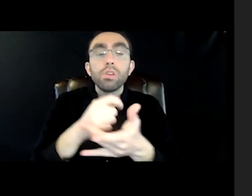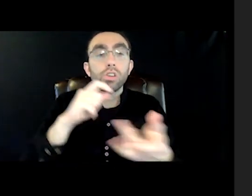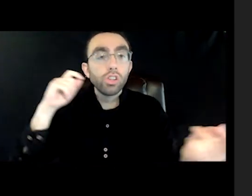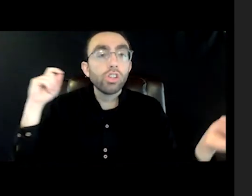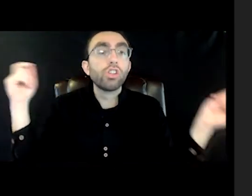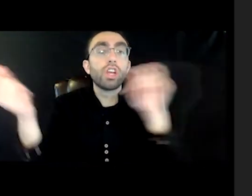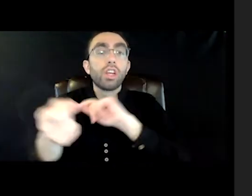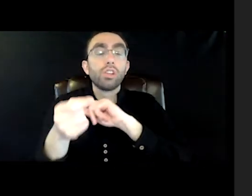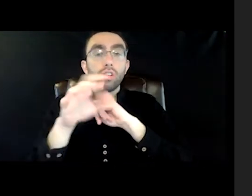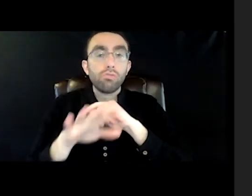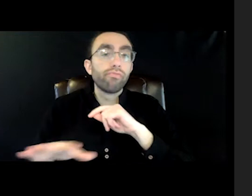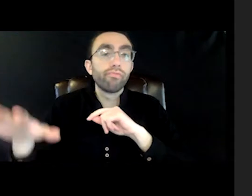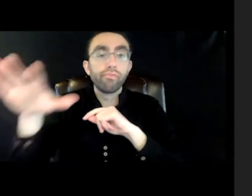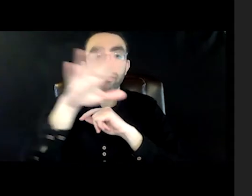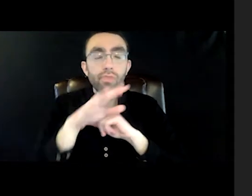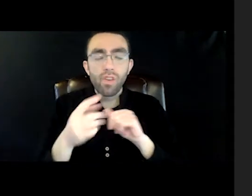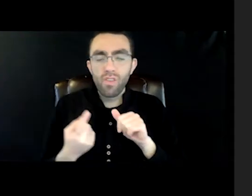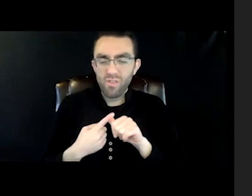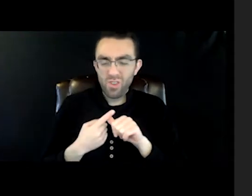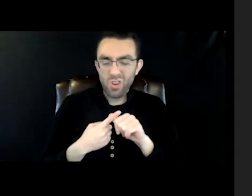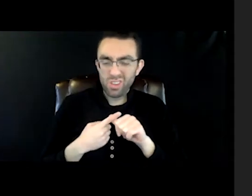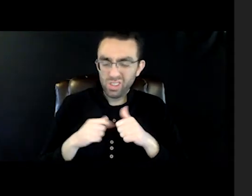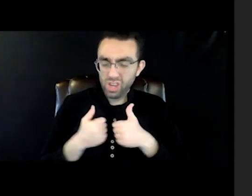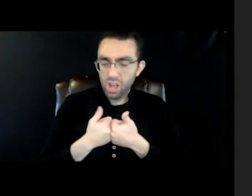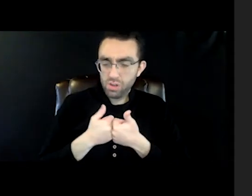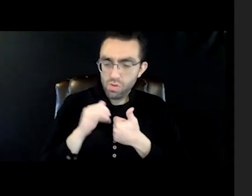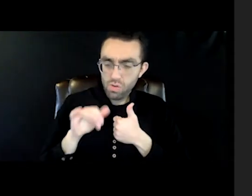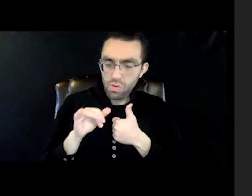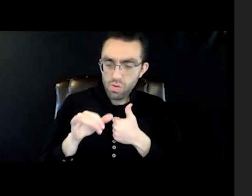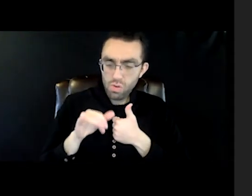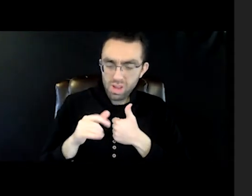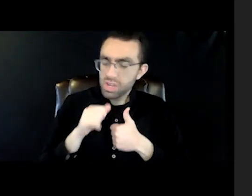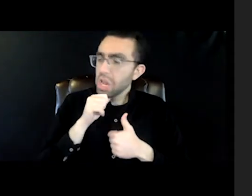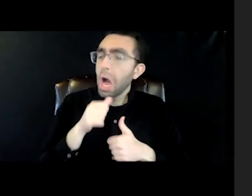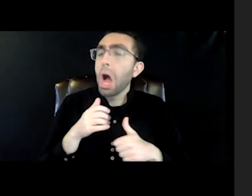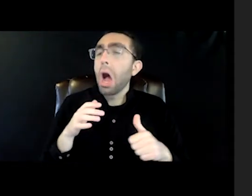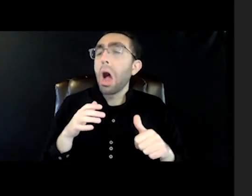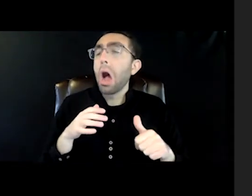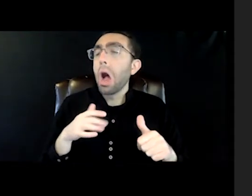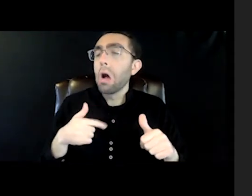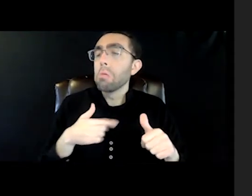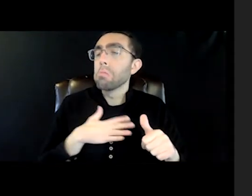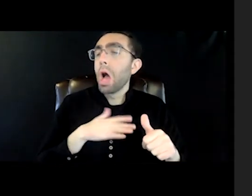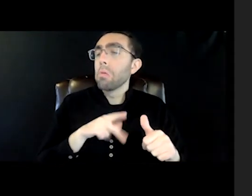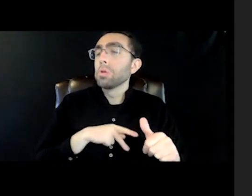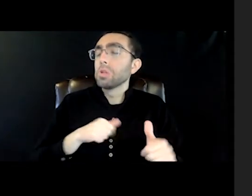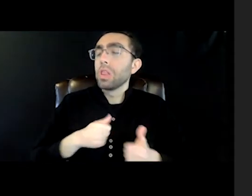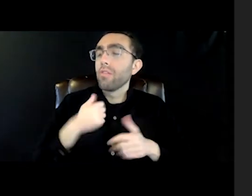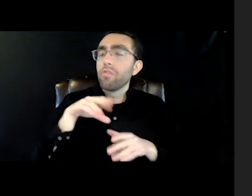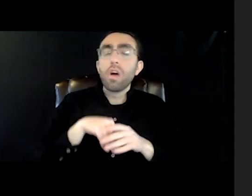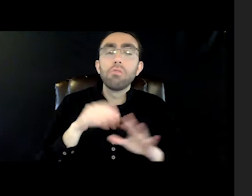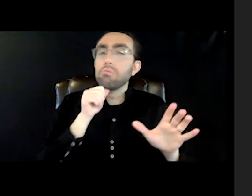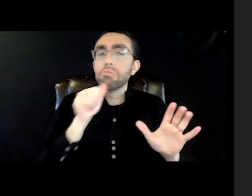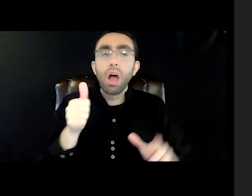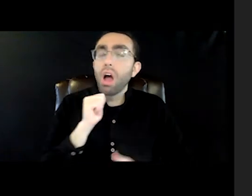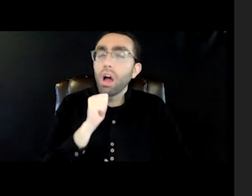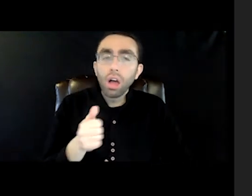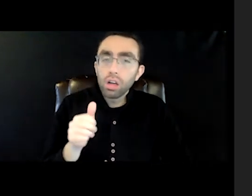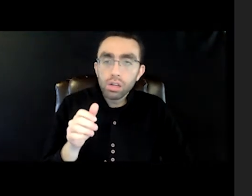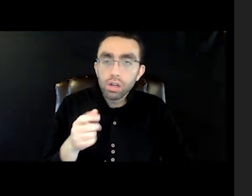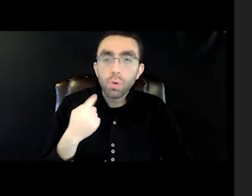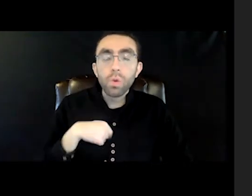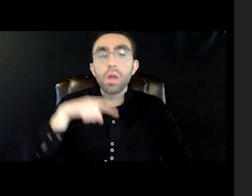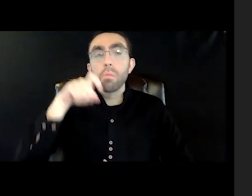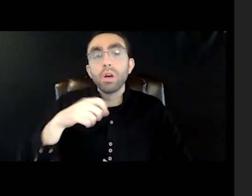The first challenge, thinking that it won't impact us personally, it's really important that we understand the myriad of impacts